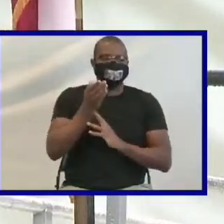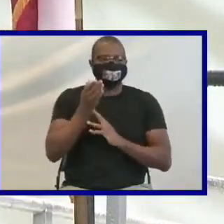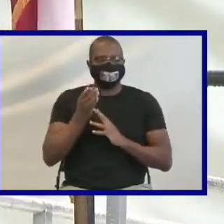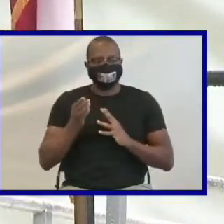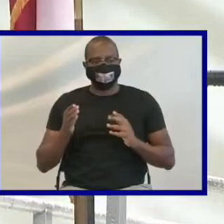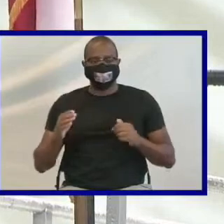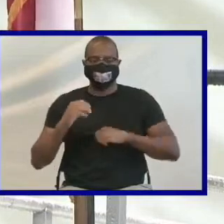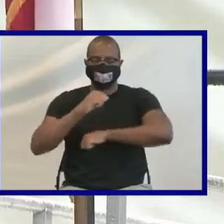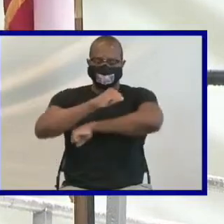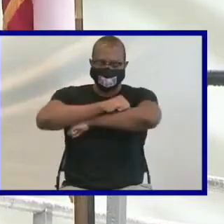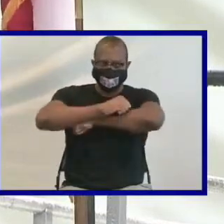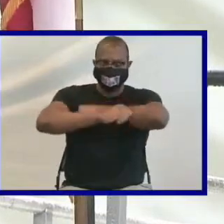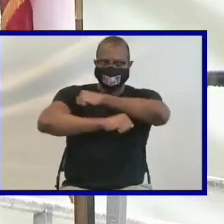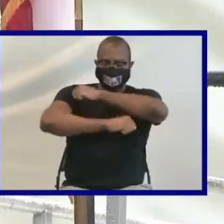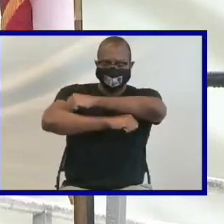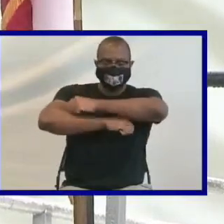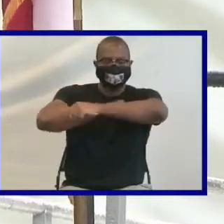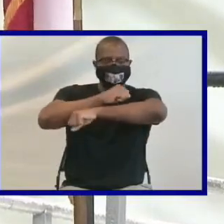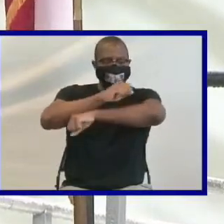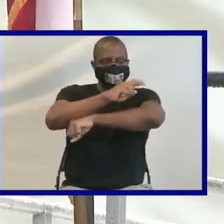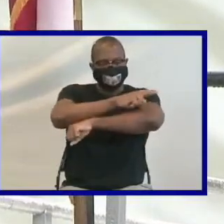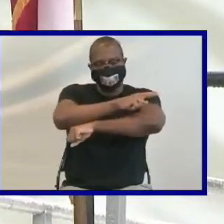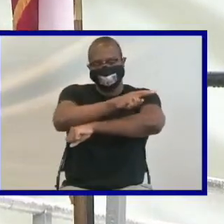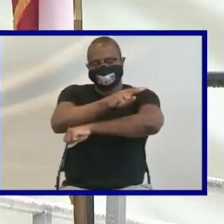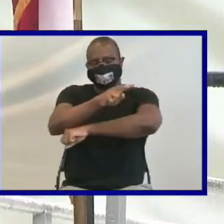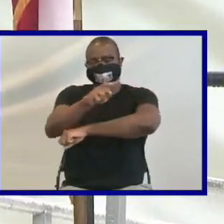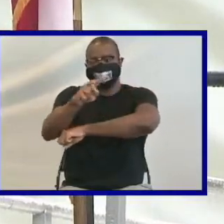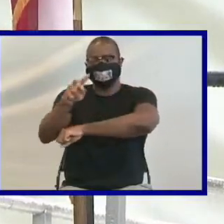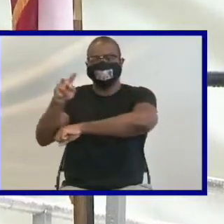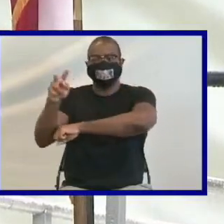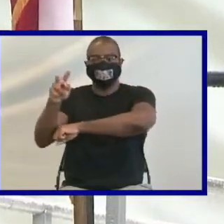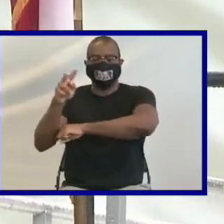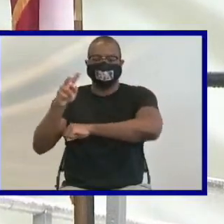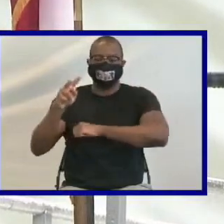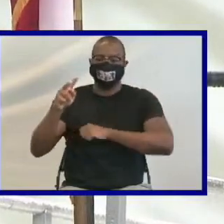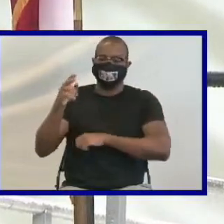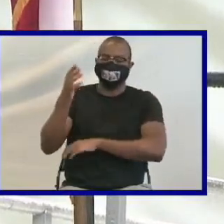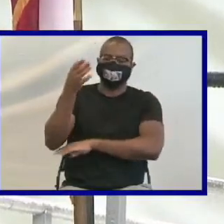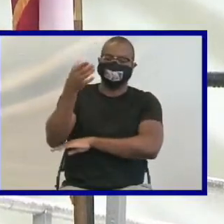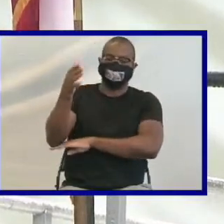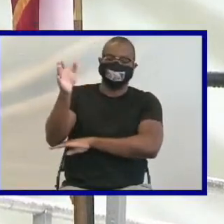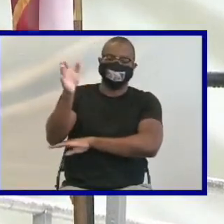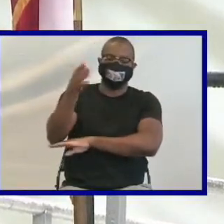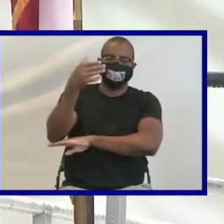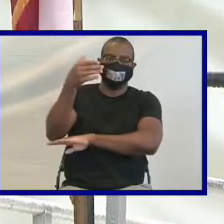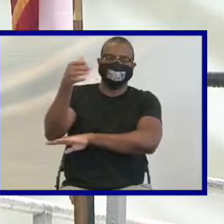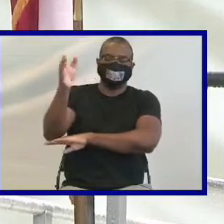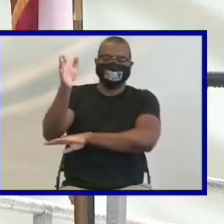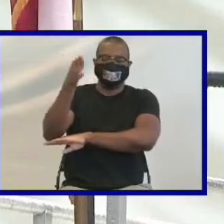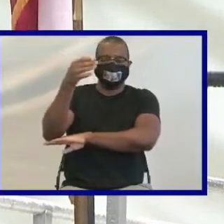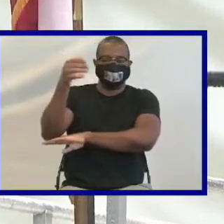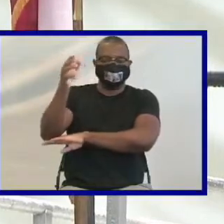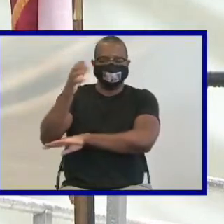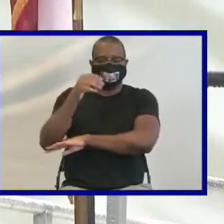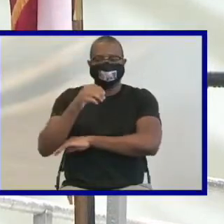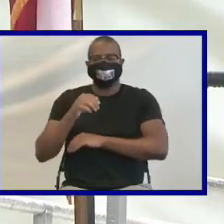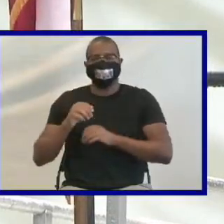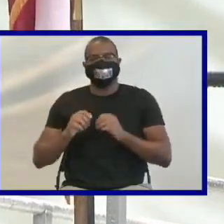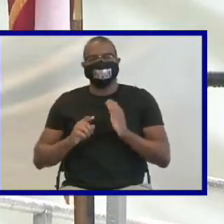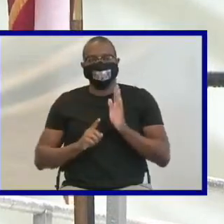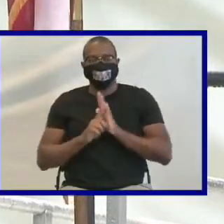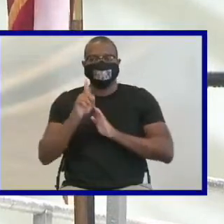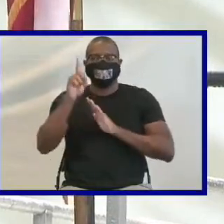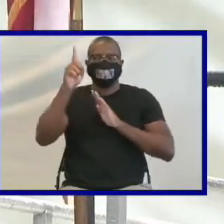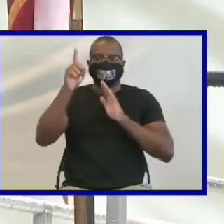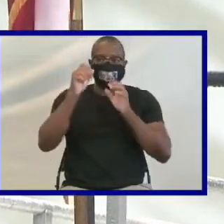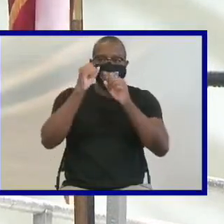the ramparts we watch were so gallantly streaming, and